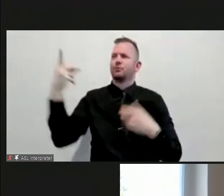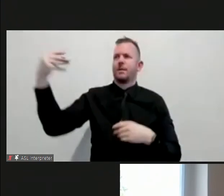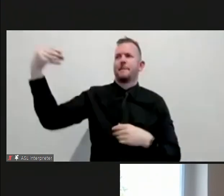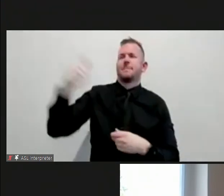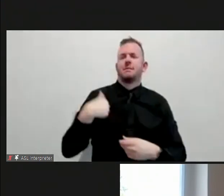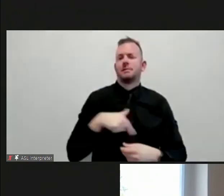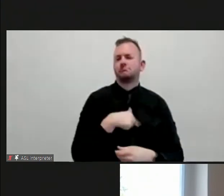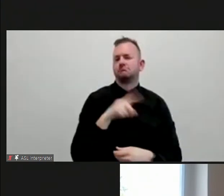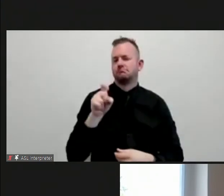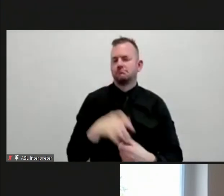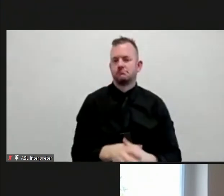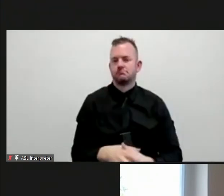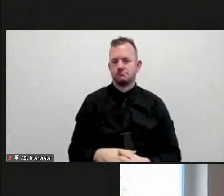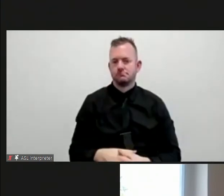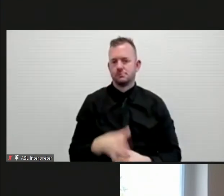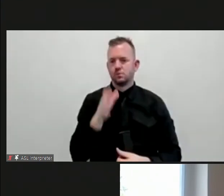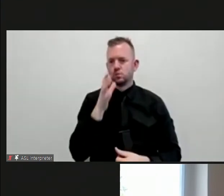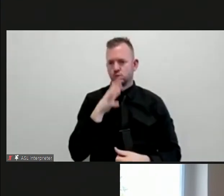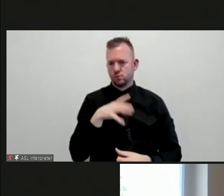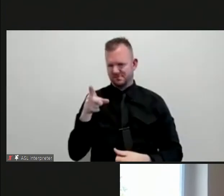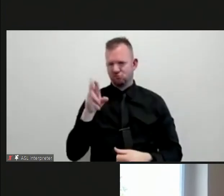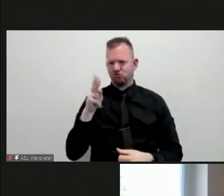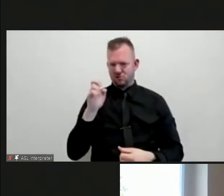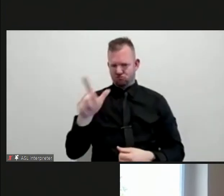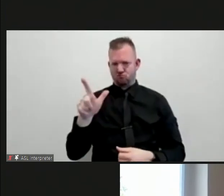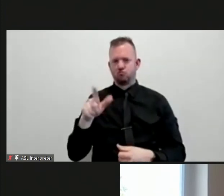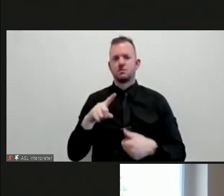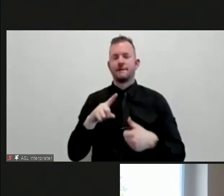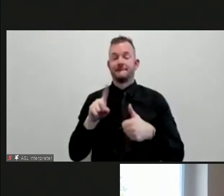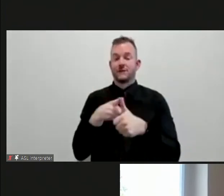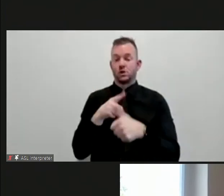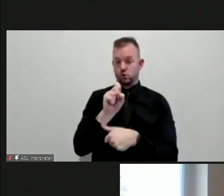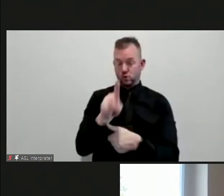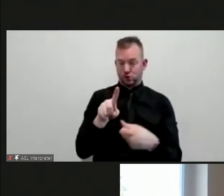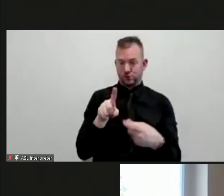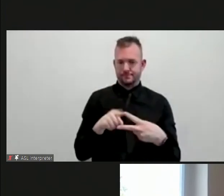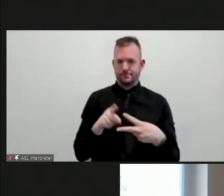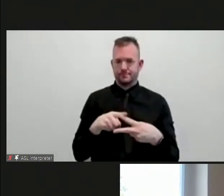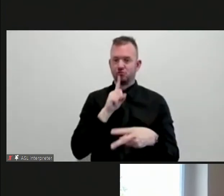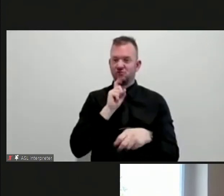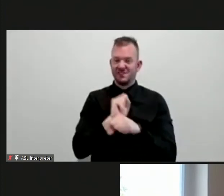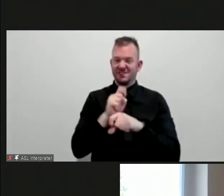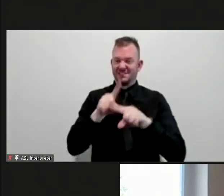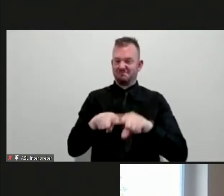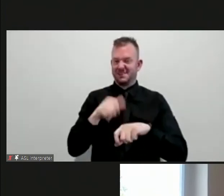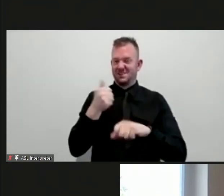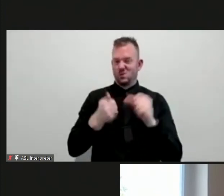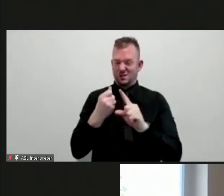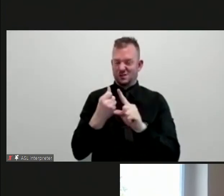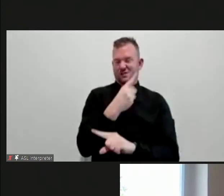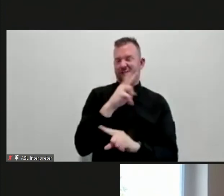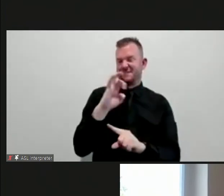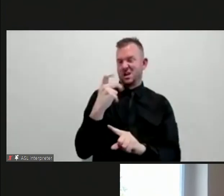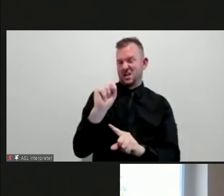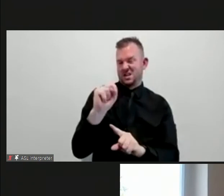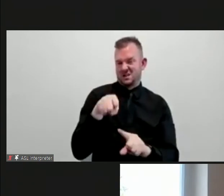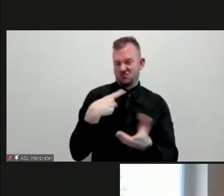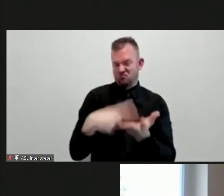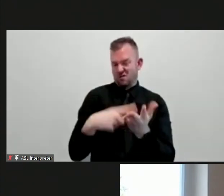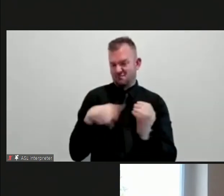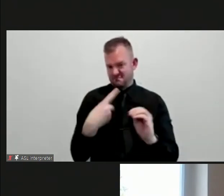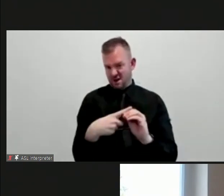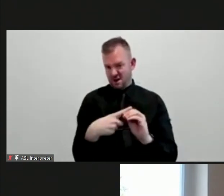So I can answer the first question. So it really depends on which variant you're talking about. So the